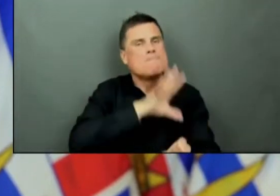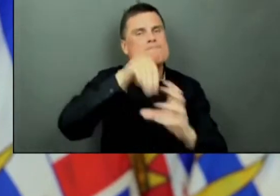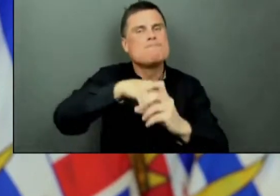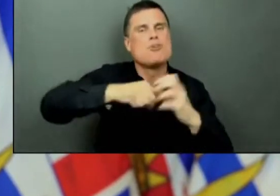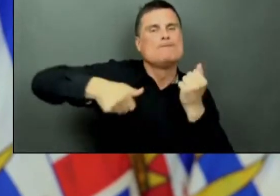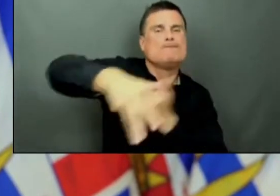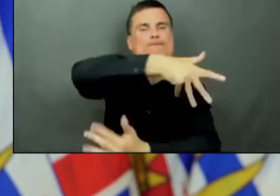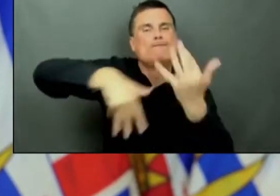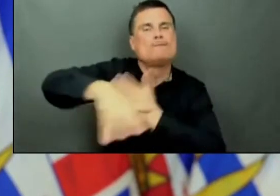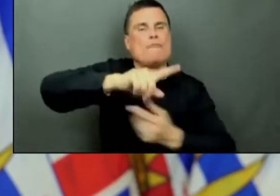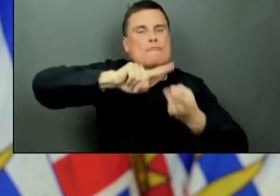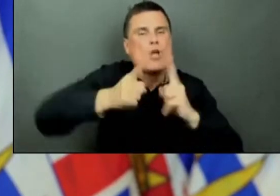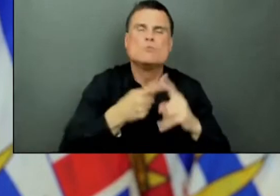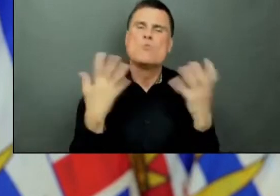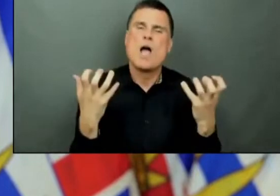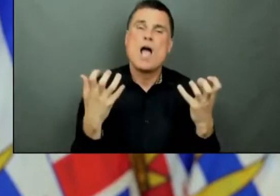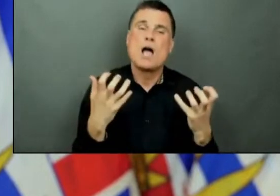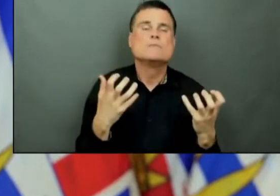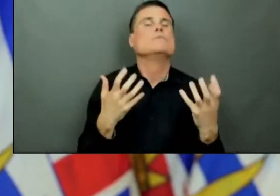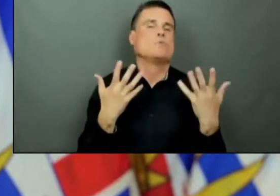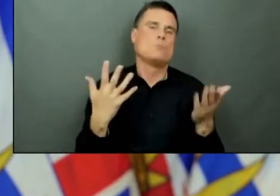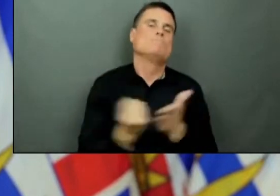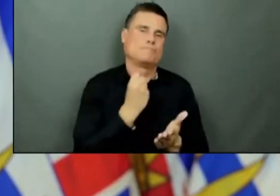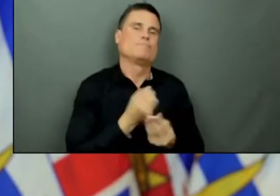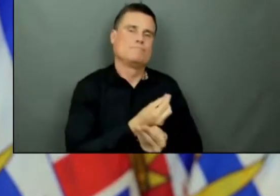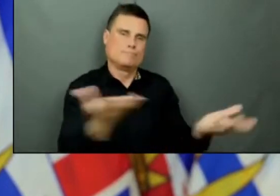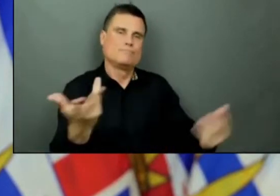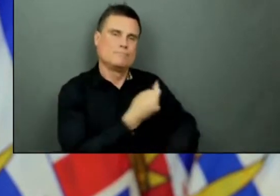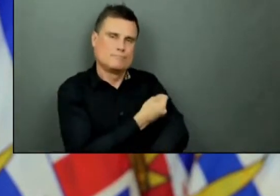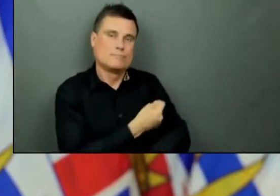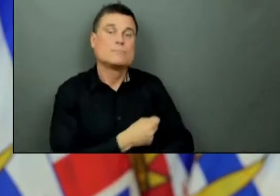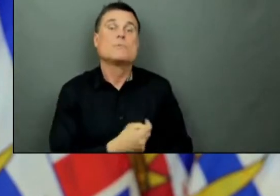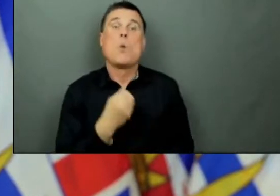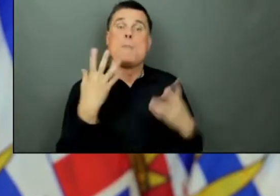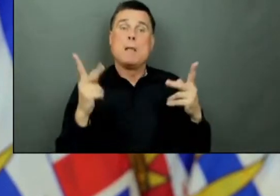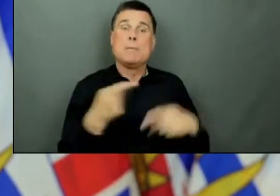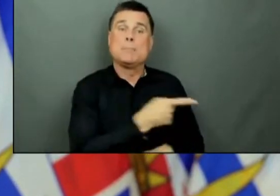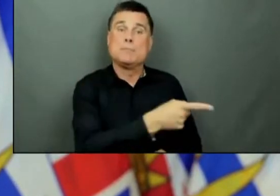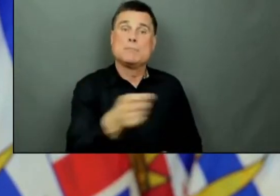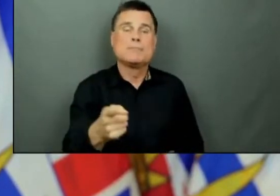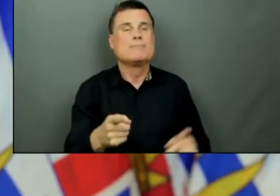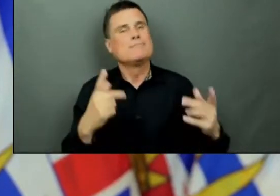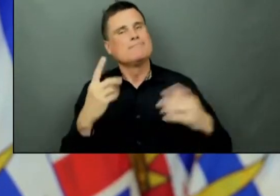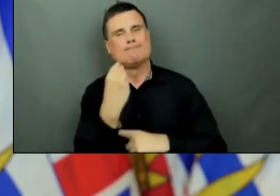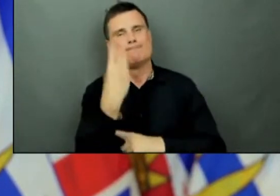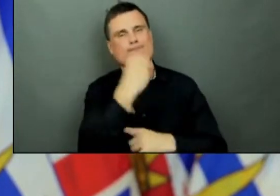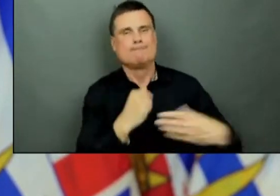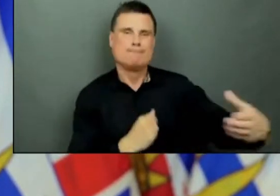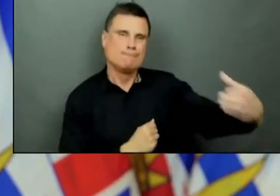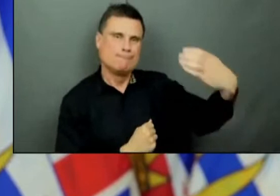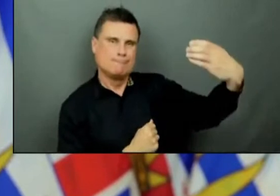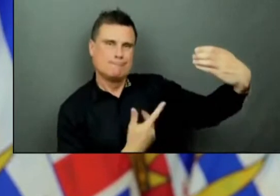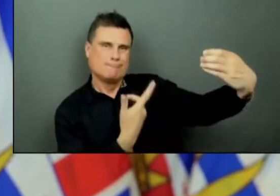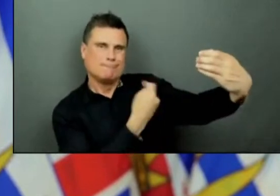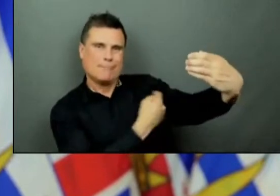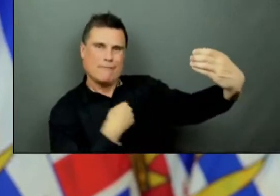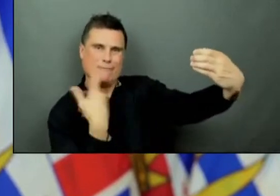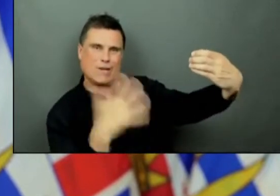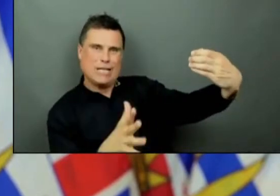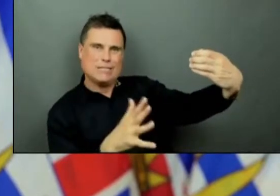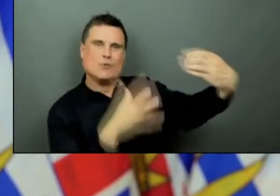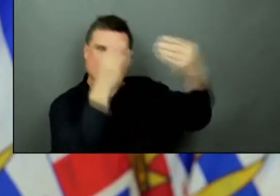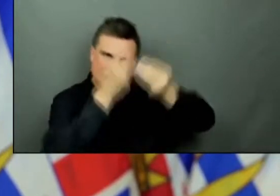their vaccine with photos to friends and family on social media, we look forward to seeing young adults joining our team of millions of